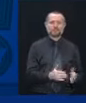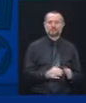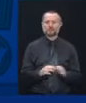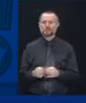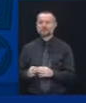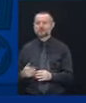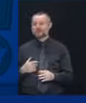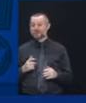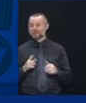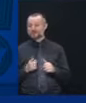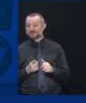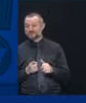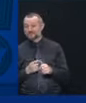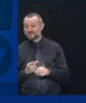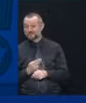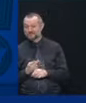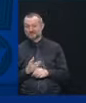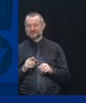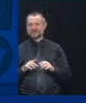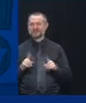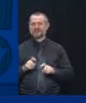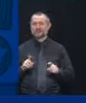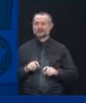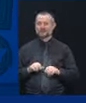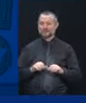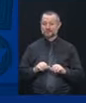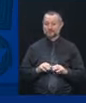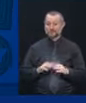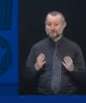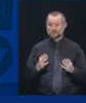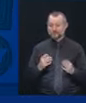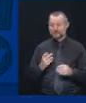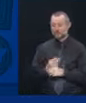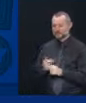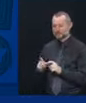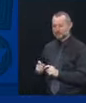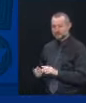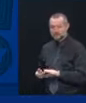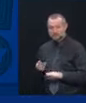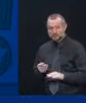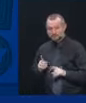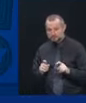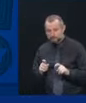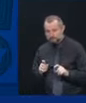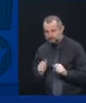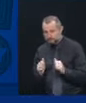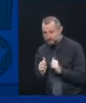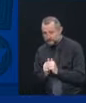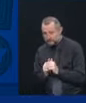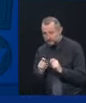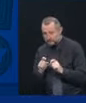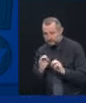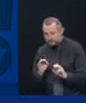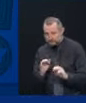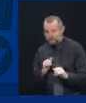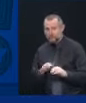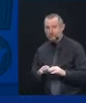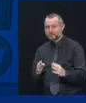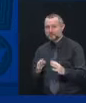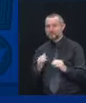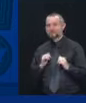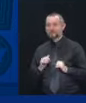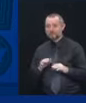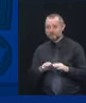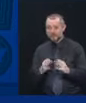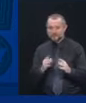protocol, opening sites with testing is something where New York wants to lead the way. You have venues like